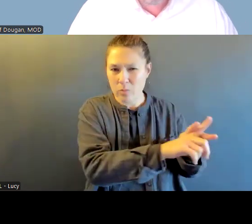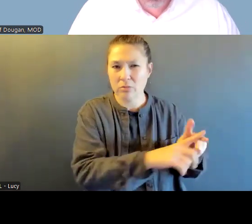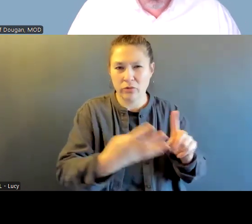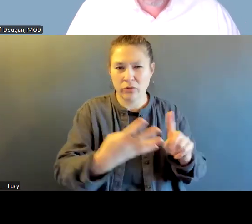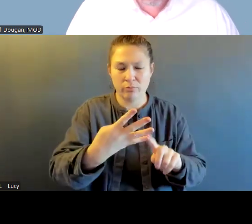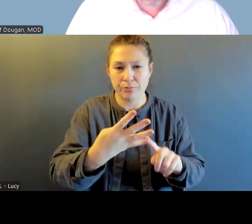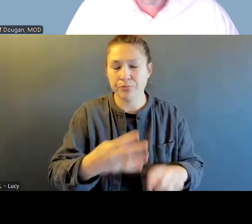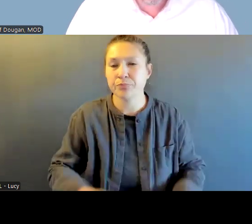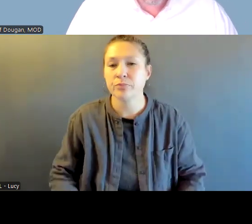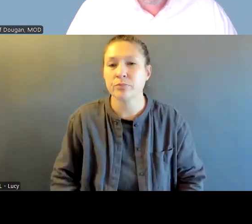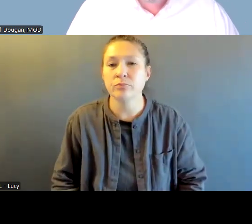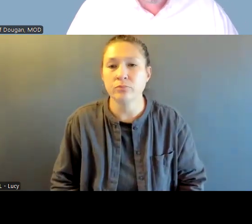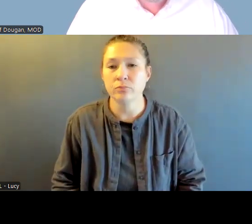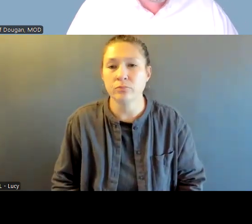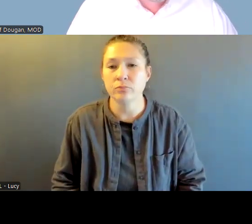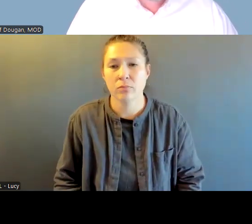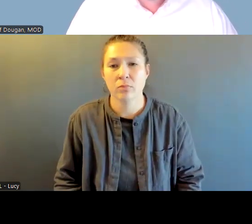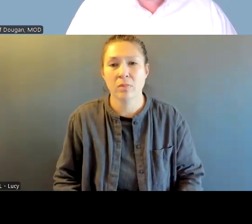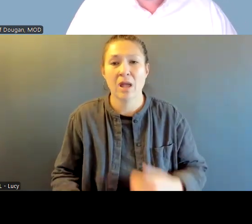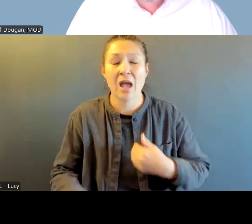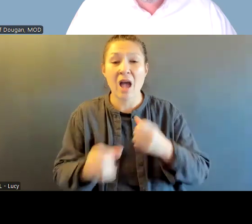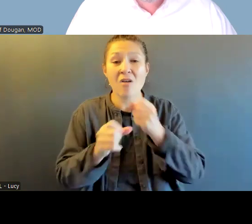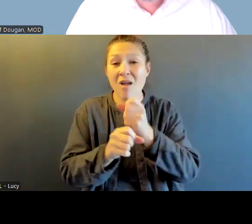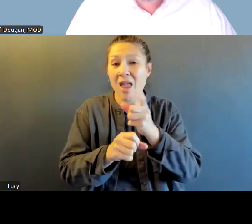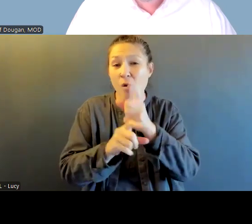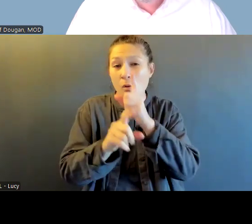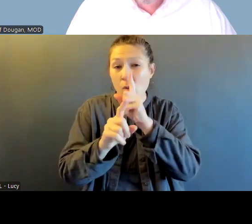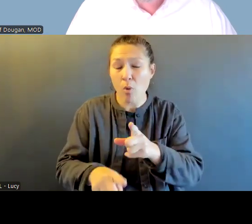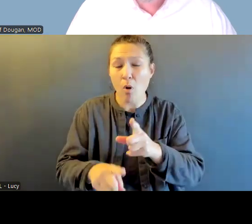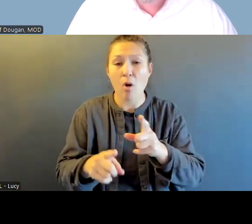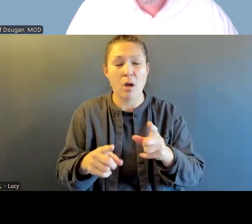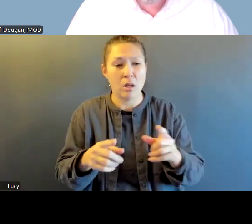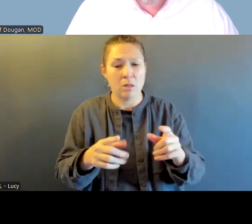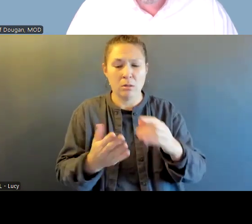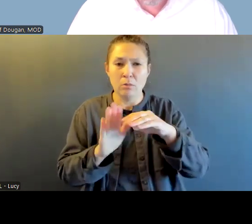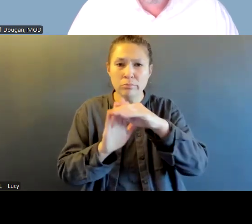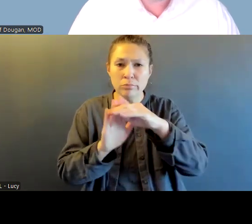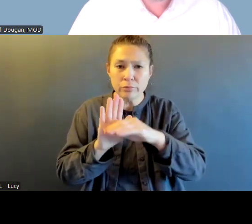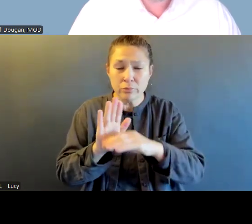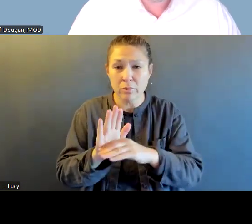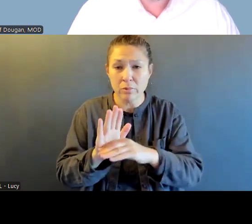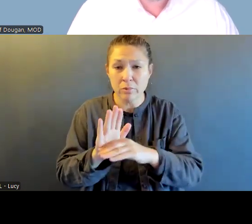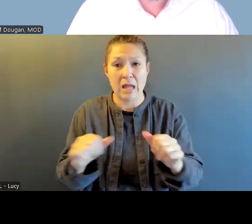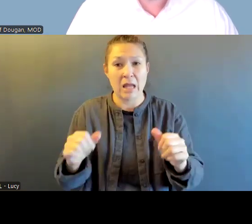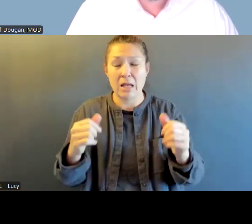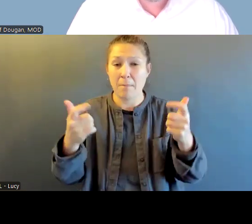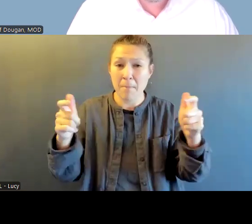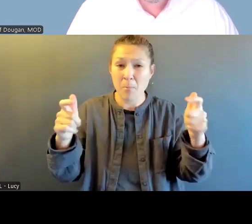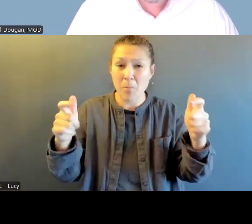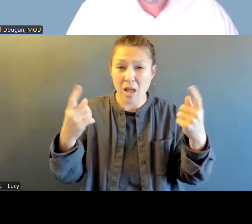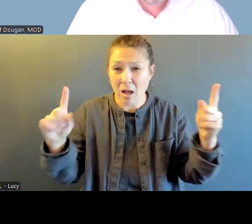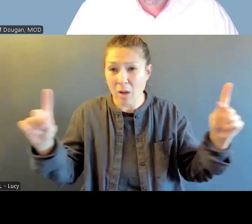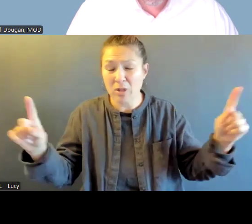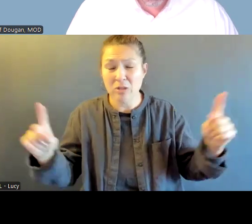Annual reports should detail major accomplishments, ongoing projects, community impact, and future goals and initiatives.